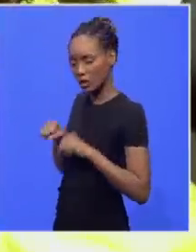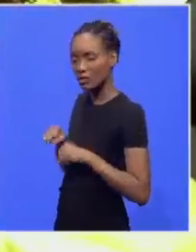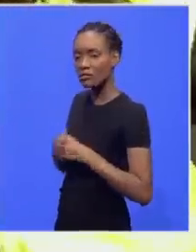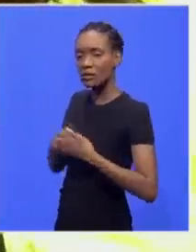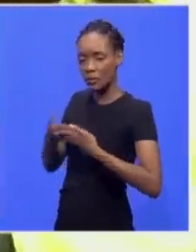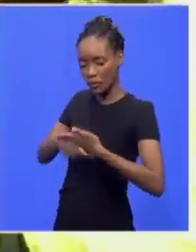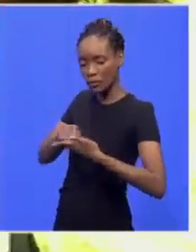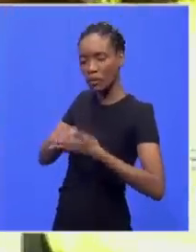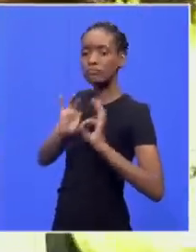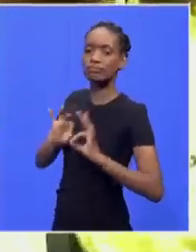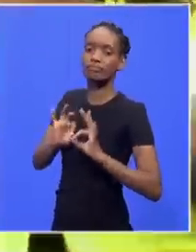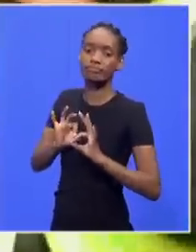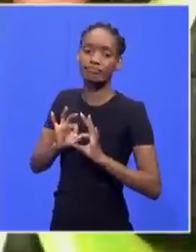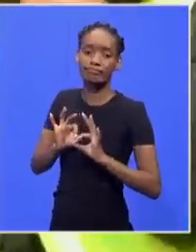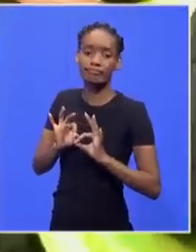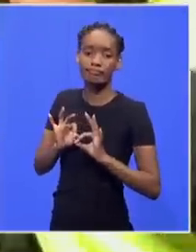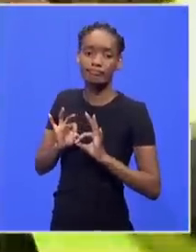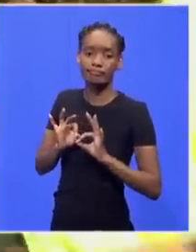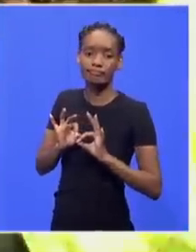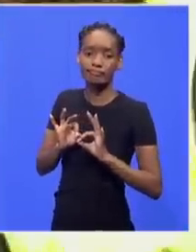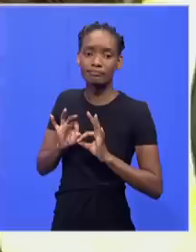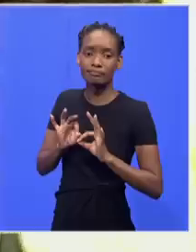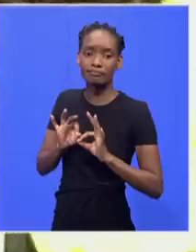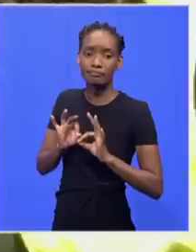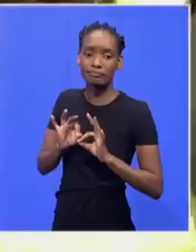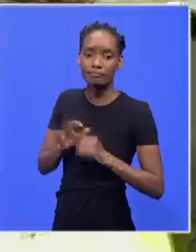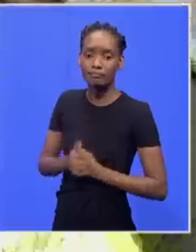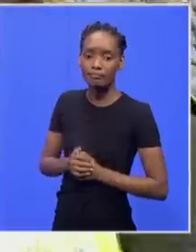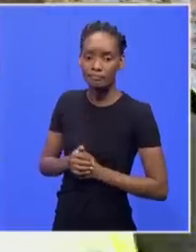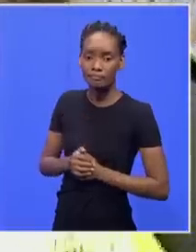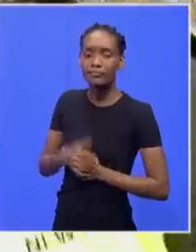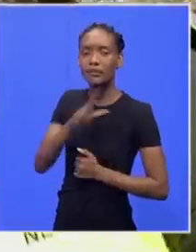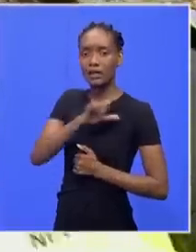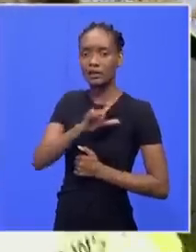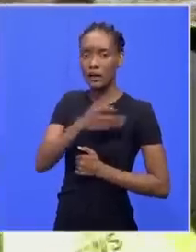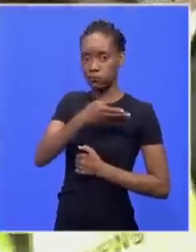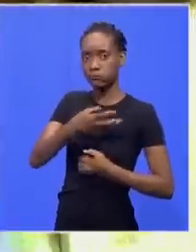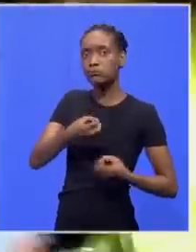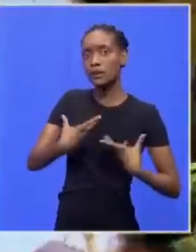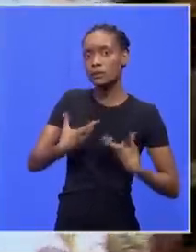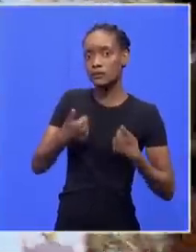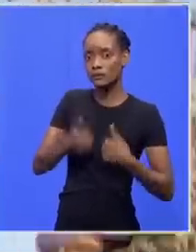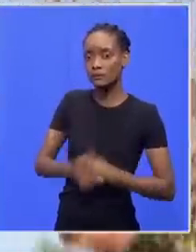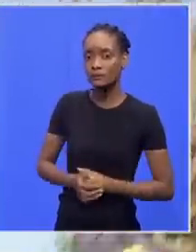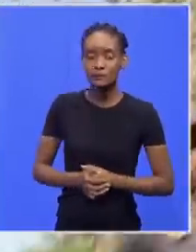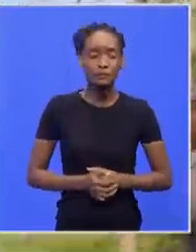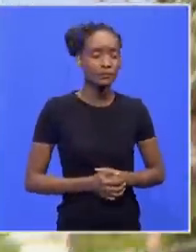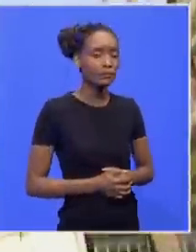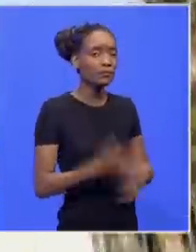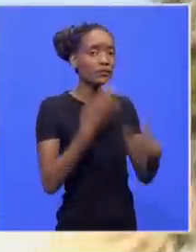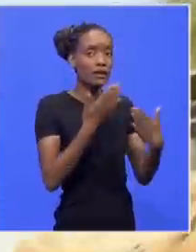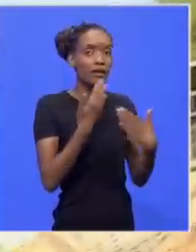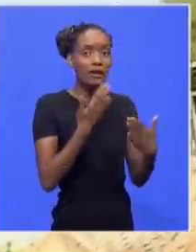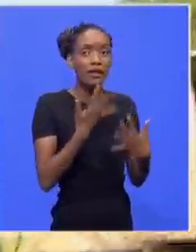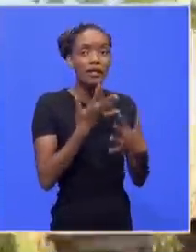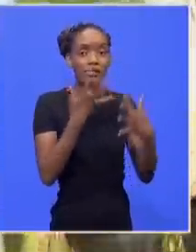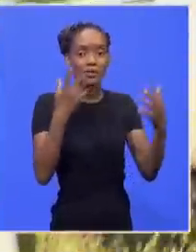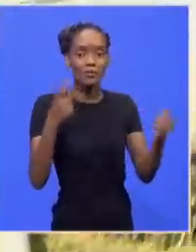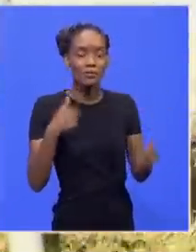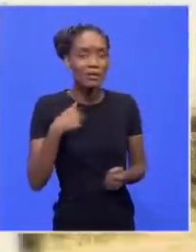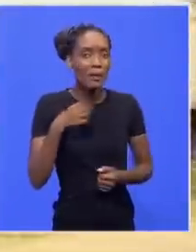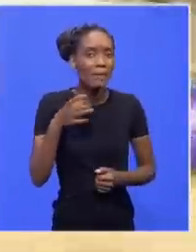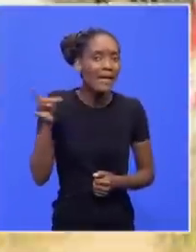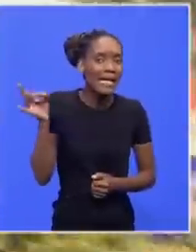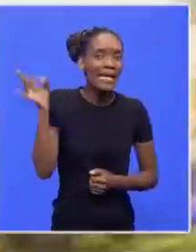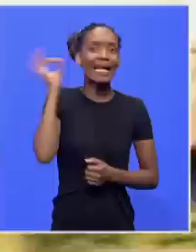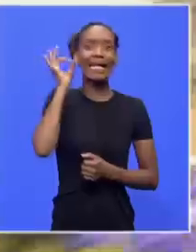He was there the time he was finished, was in the Lindela. All right, thank you so much. Aldrin, I can hear screams